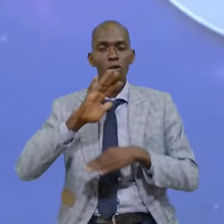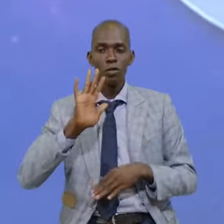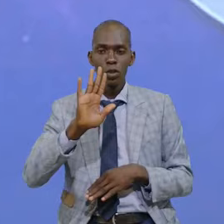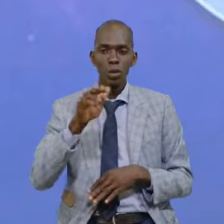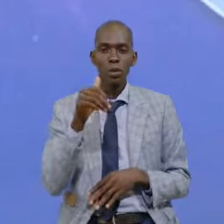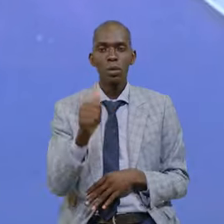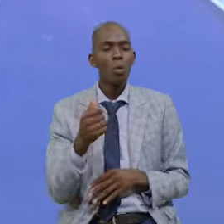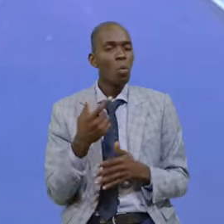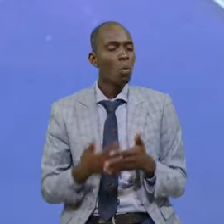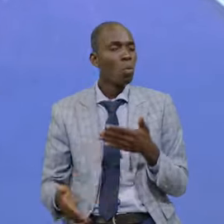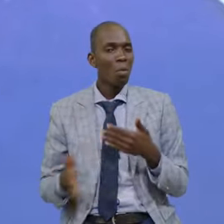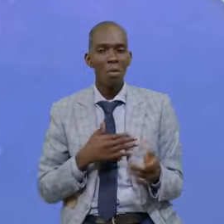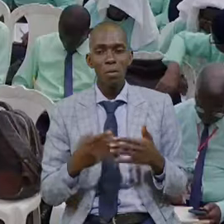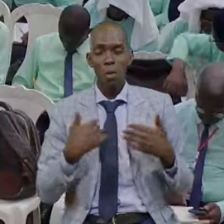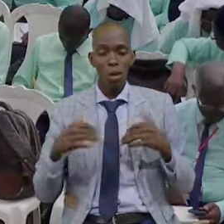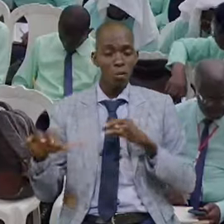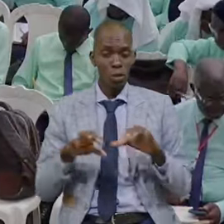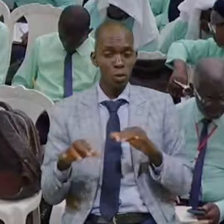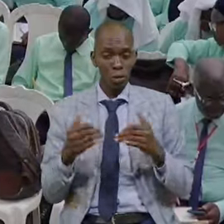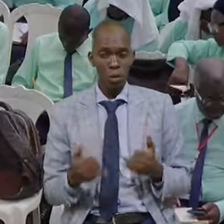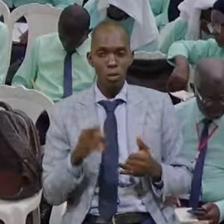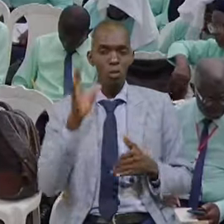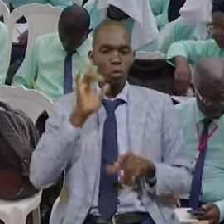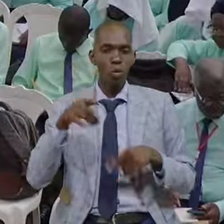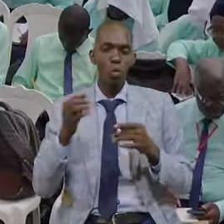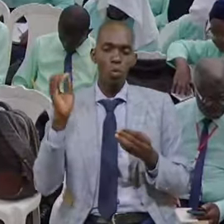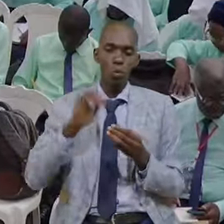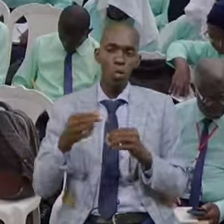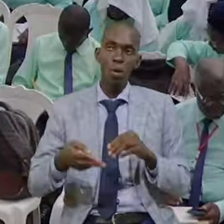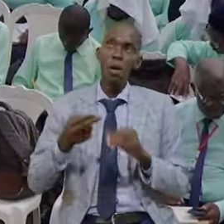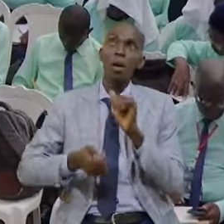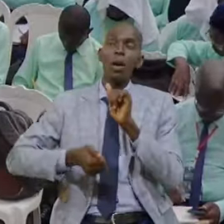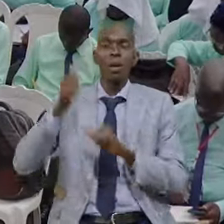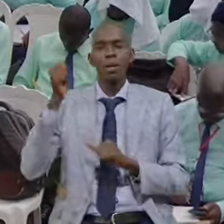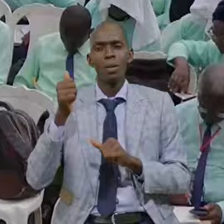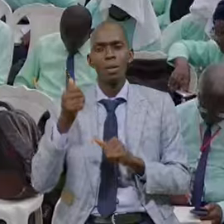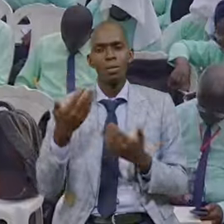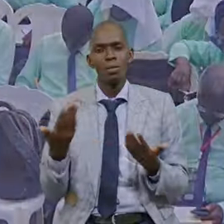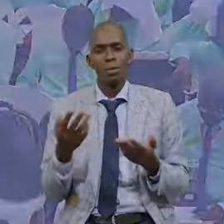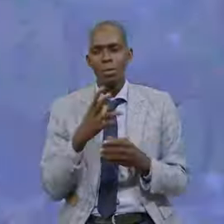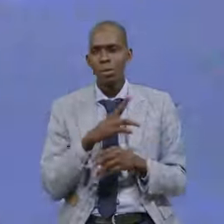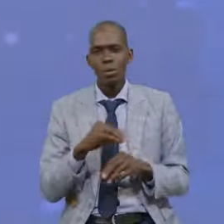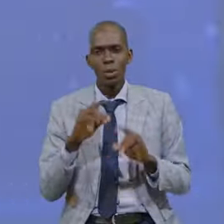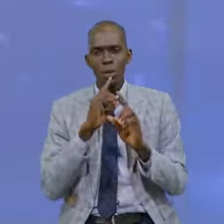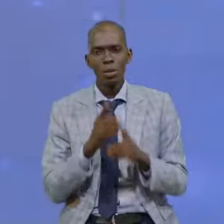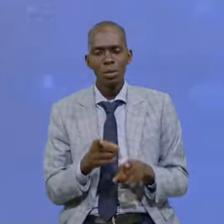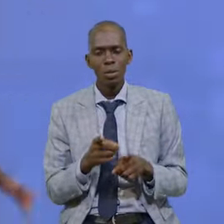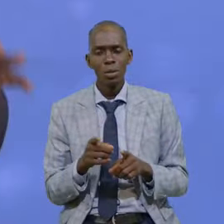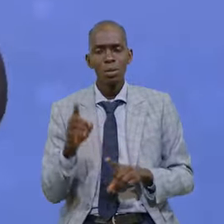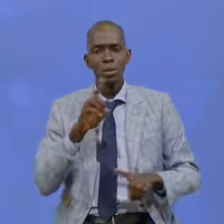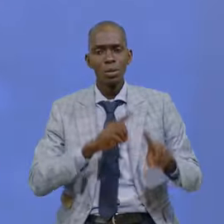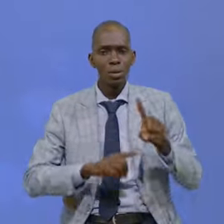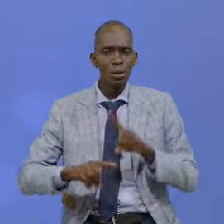have done, you are going to go higher. I need an Edo stage, Alpha